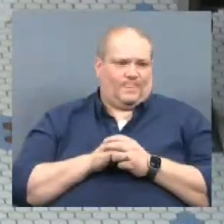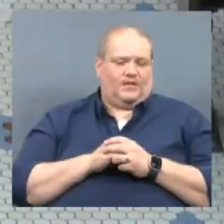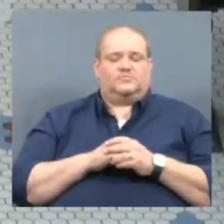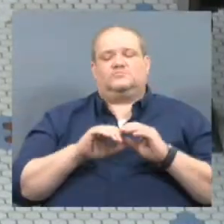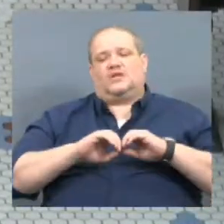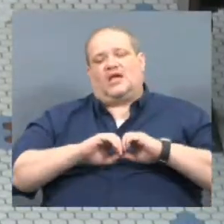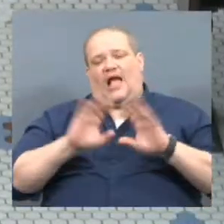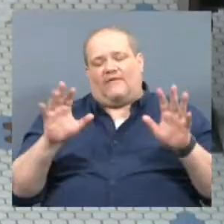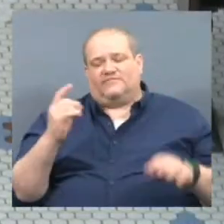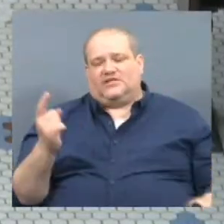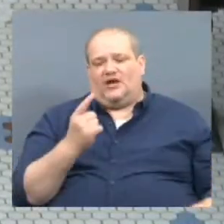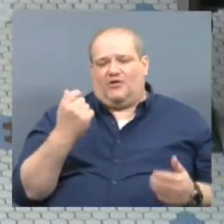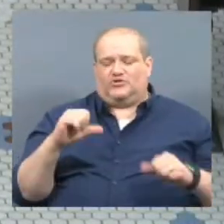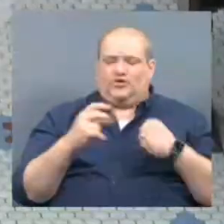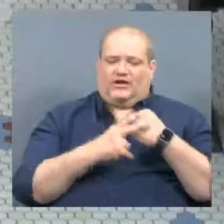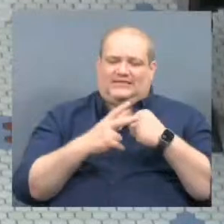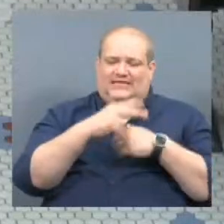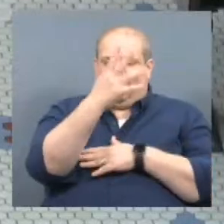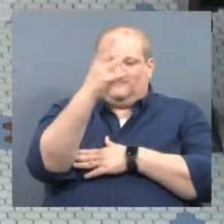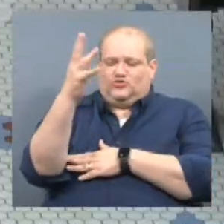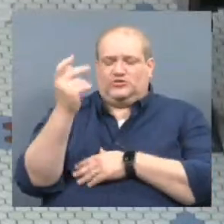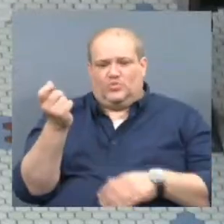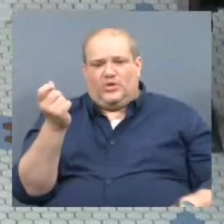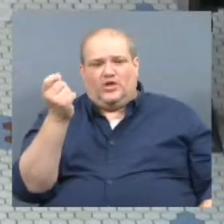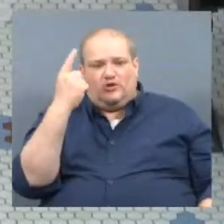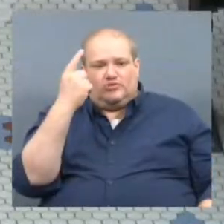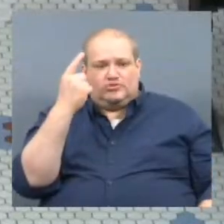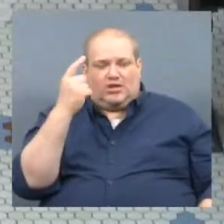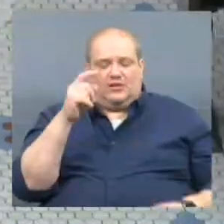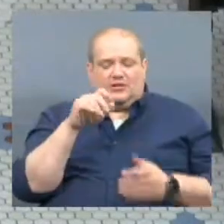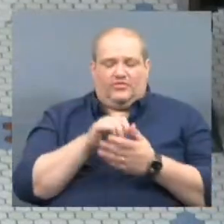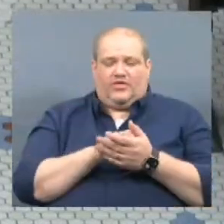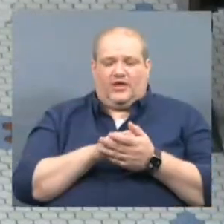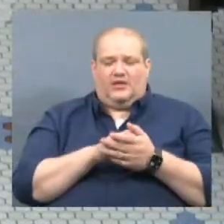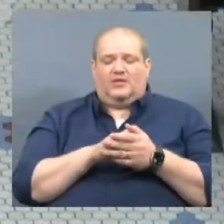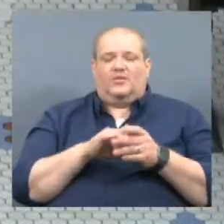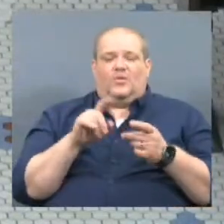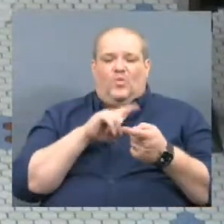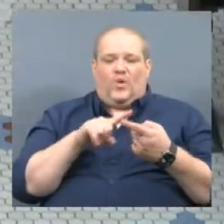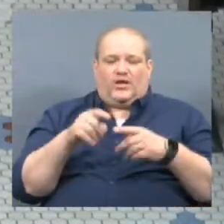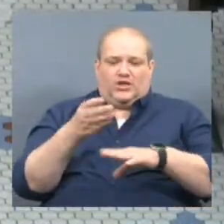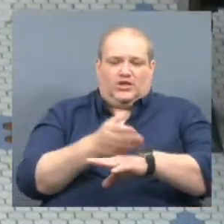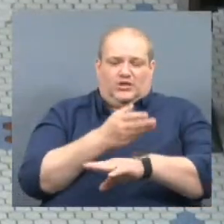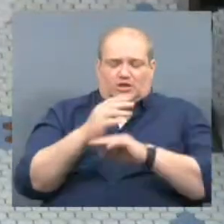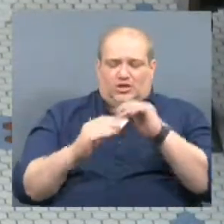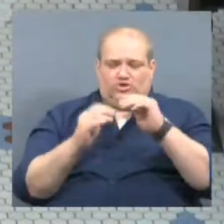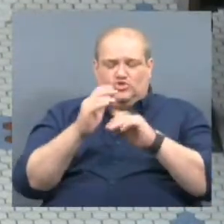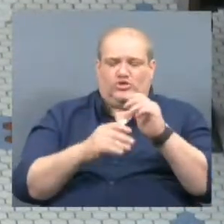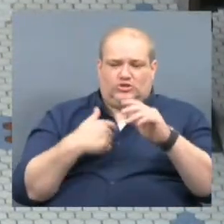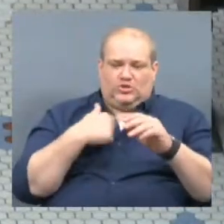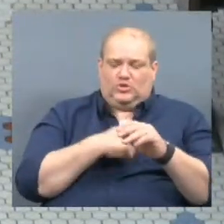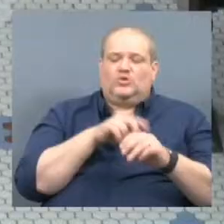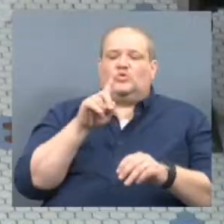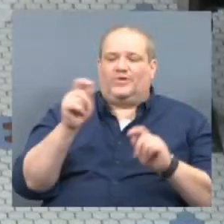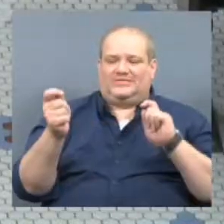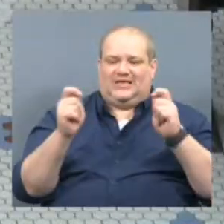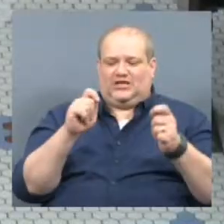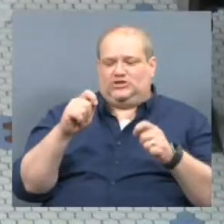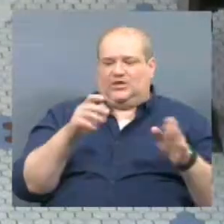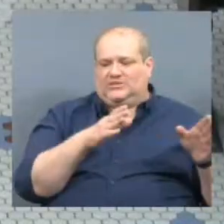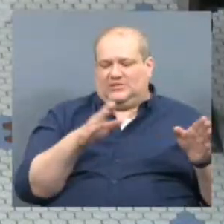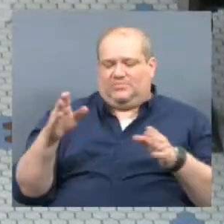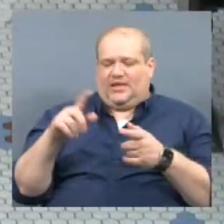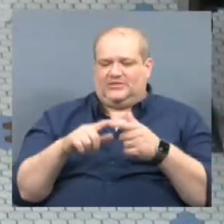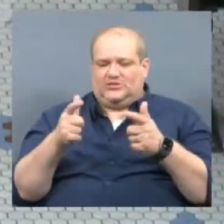We obviously always try to save trees. We understand that when there is construction, we did adjust the plans to